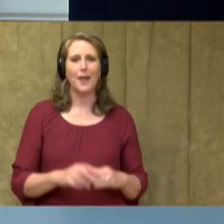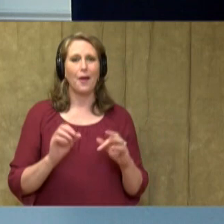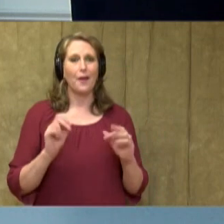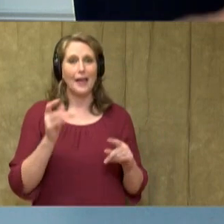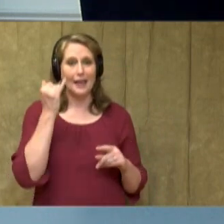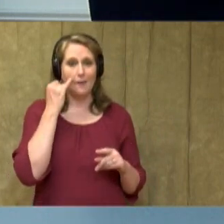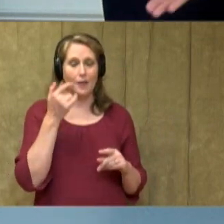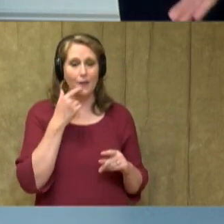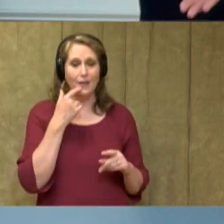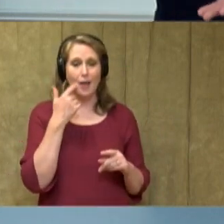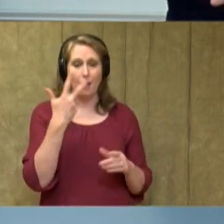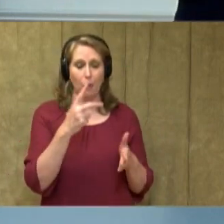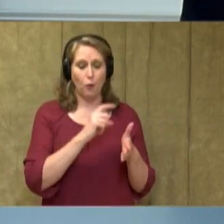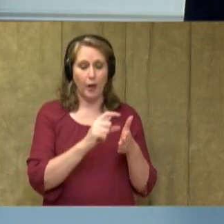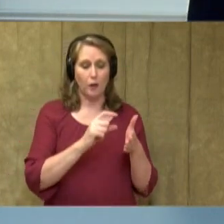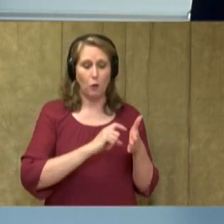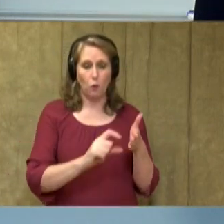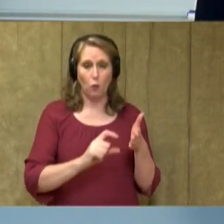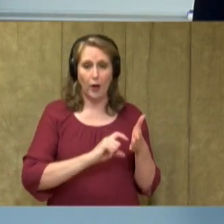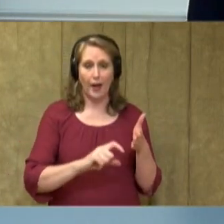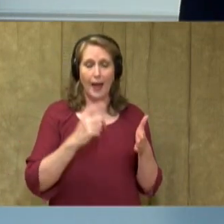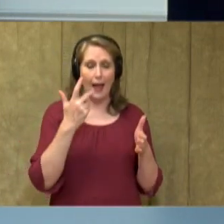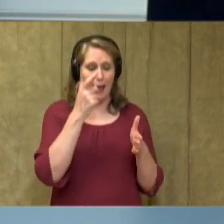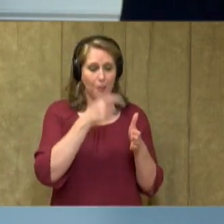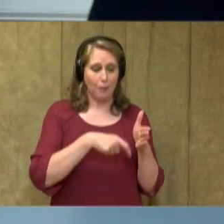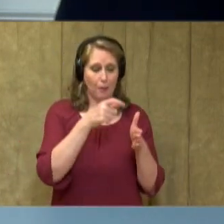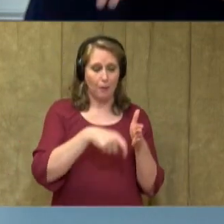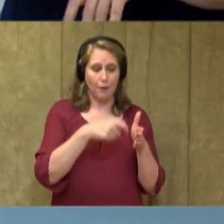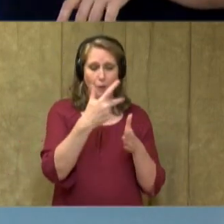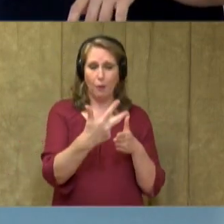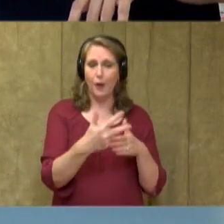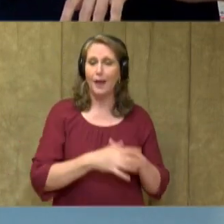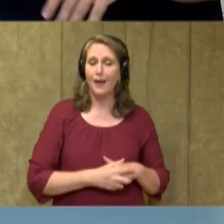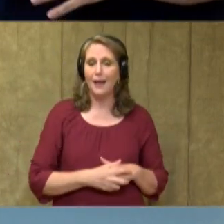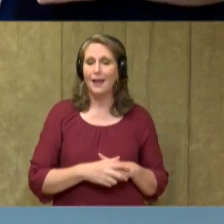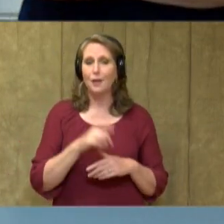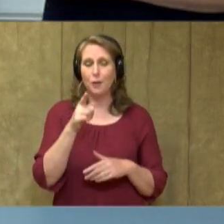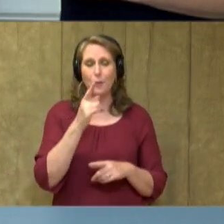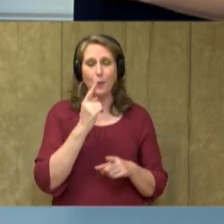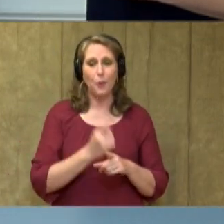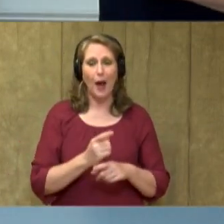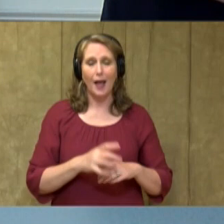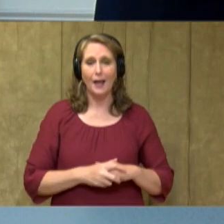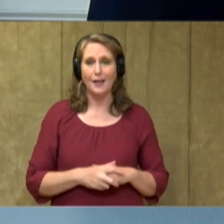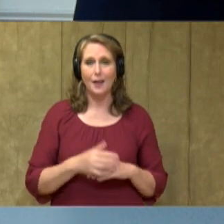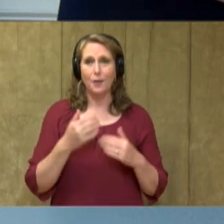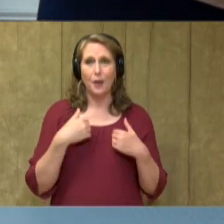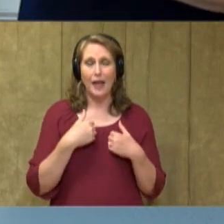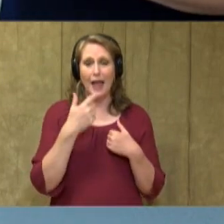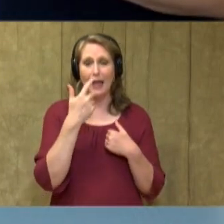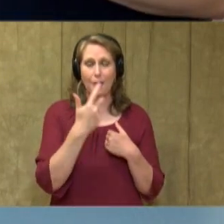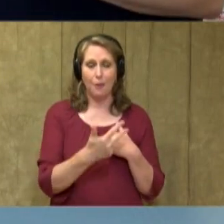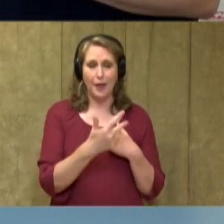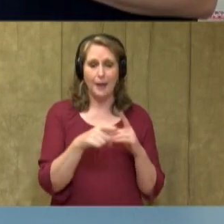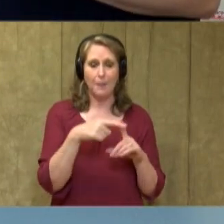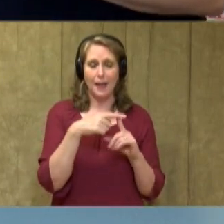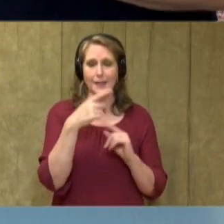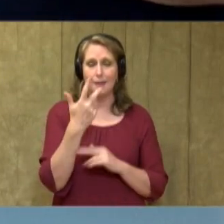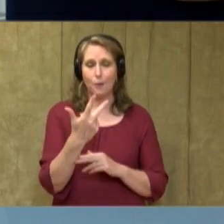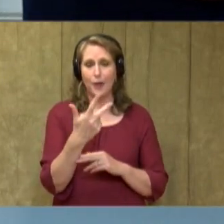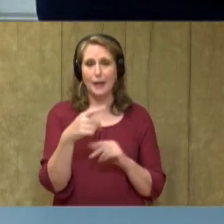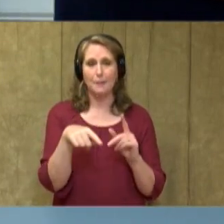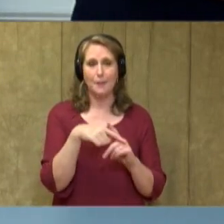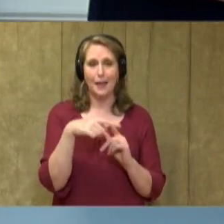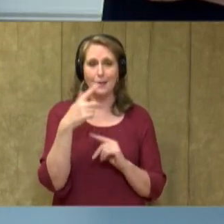if you said there were 3 rows and that there were 3 in each row, then you are exactly right. We have 3 plus